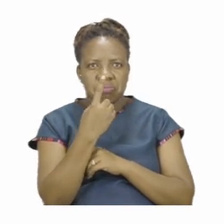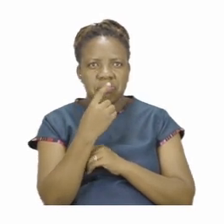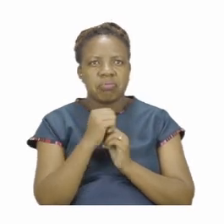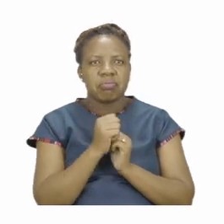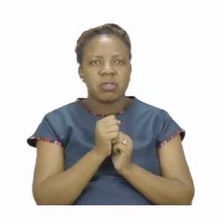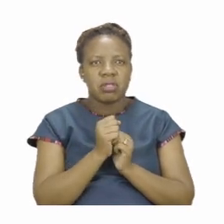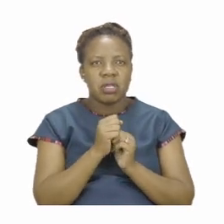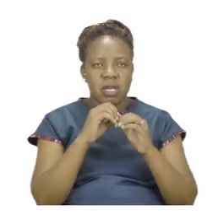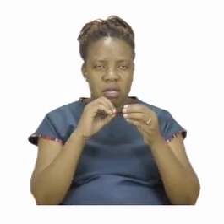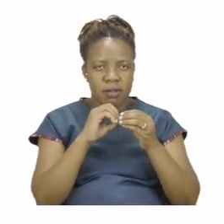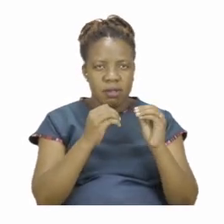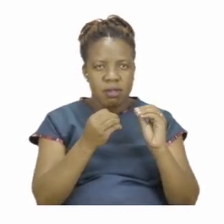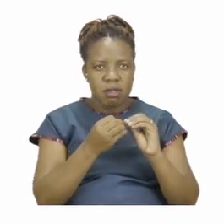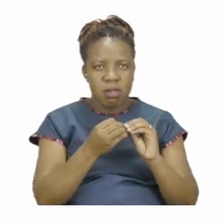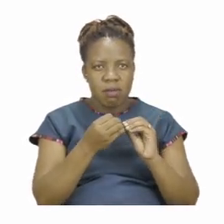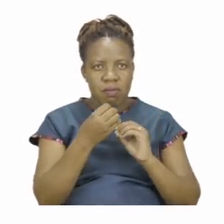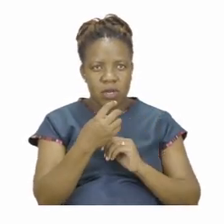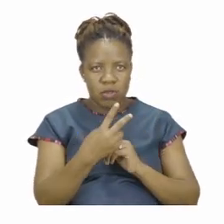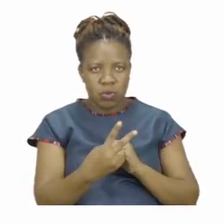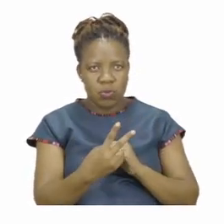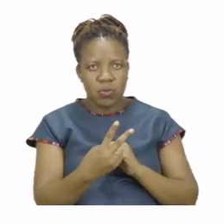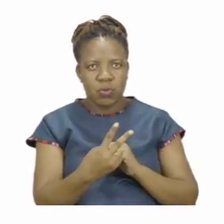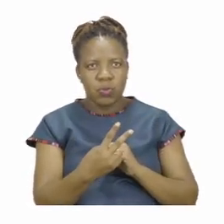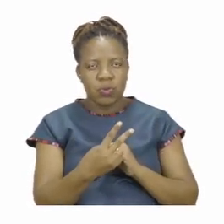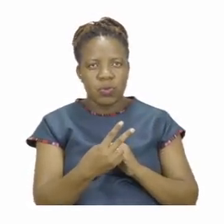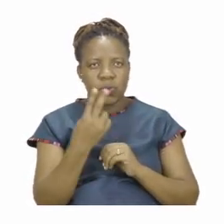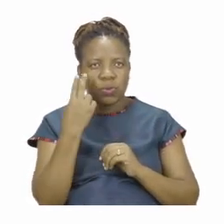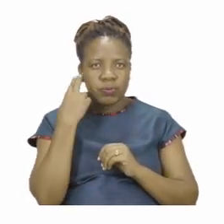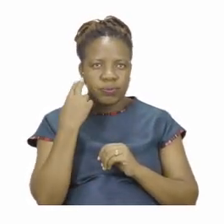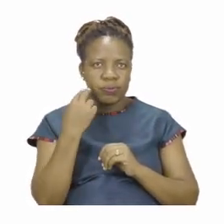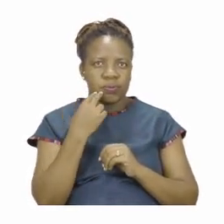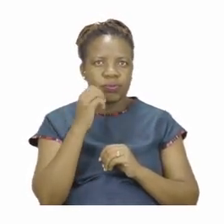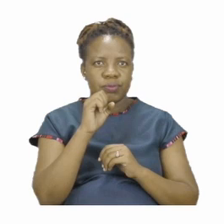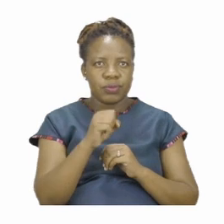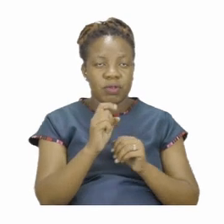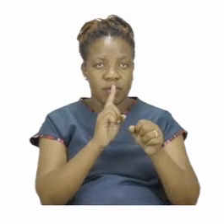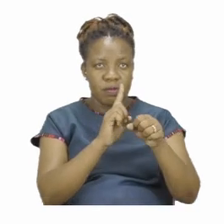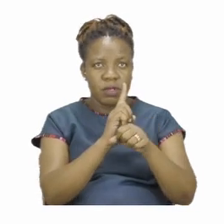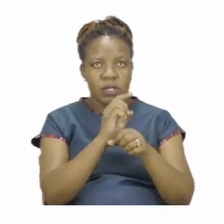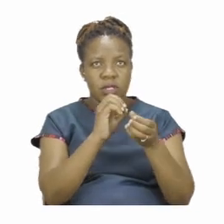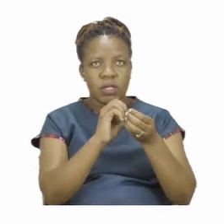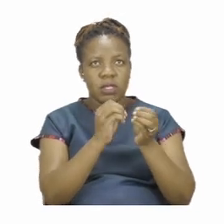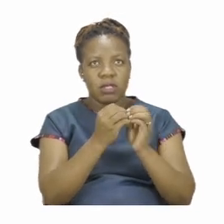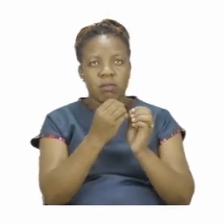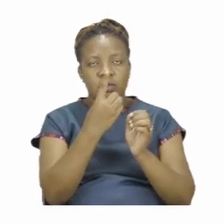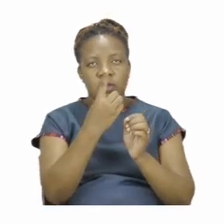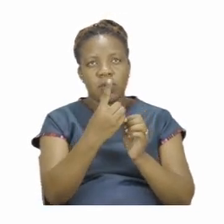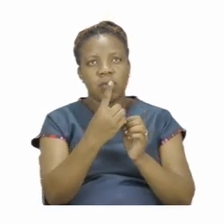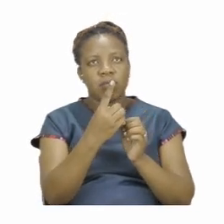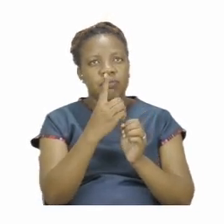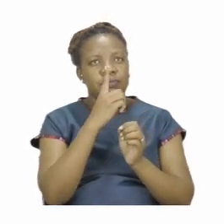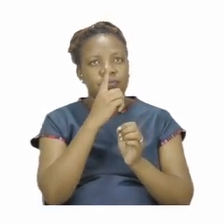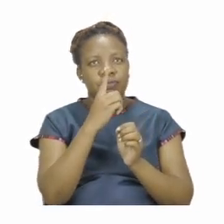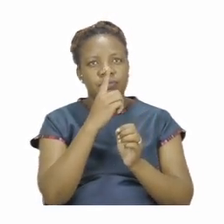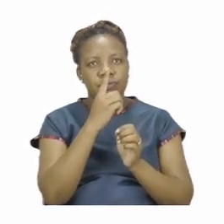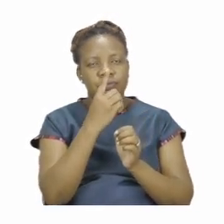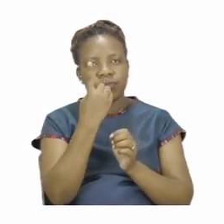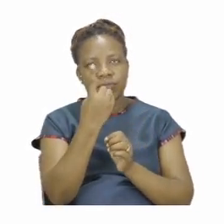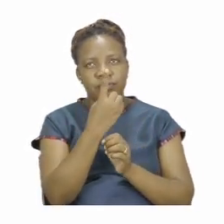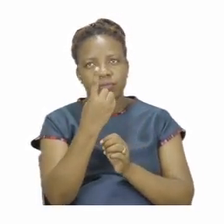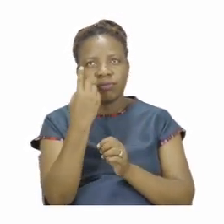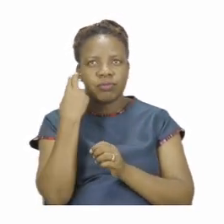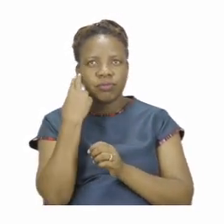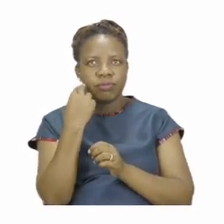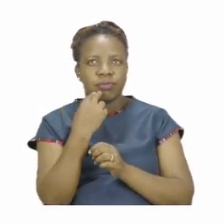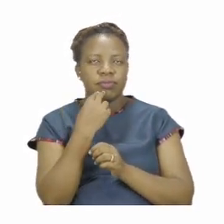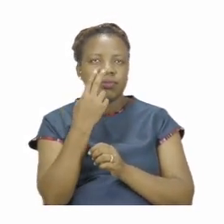together, because they already make the same kind of sound, they make one sound together, K.